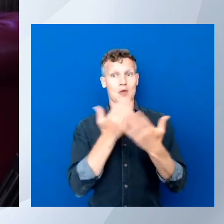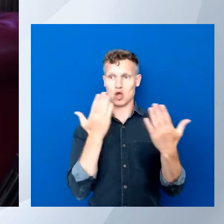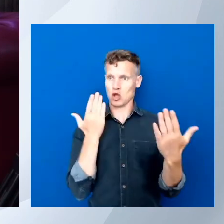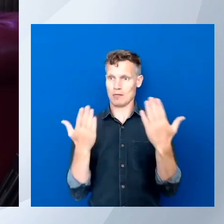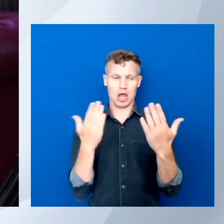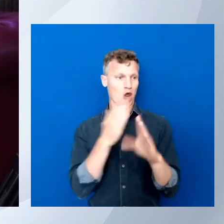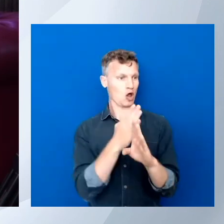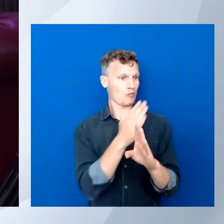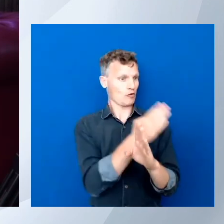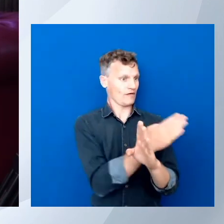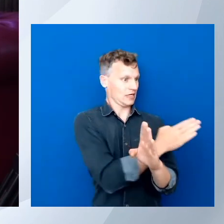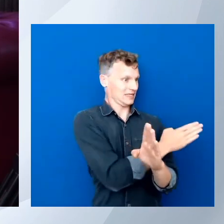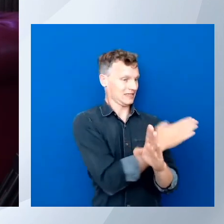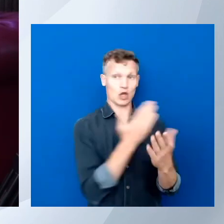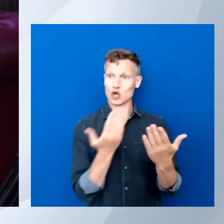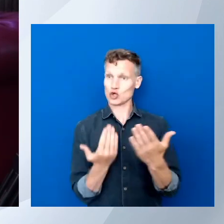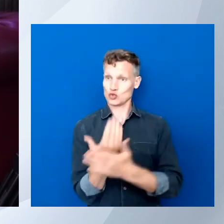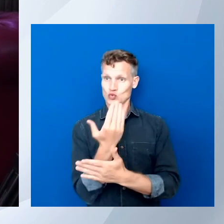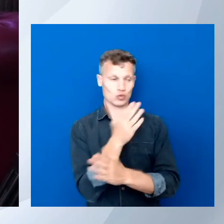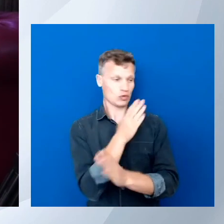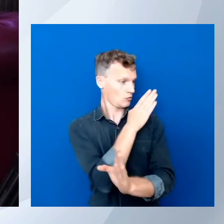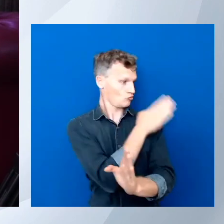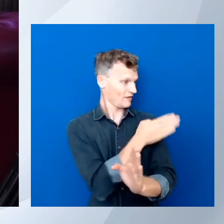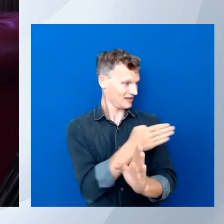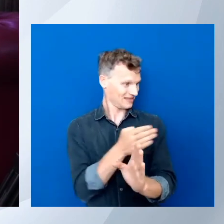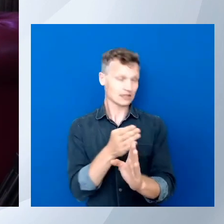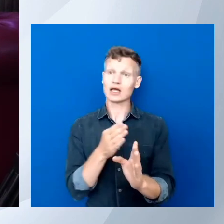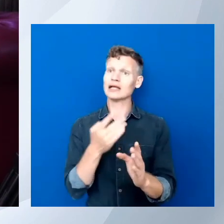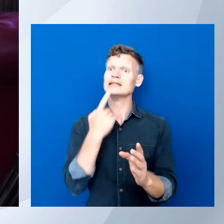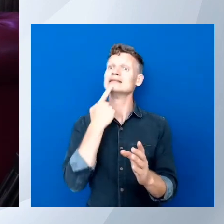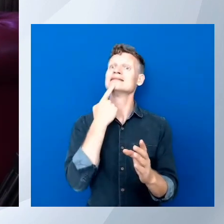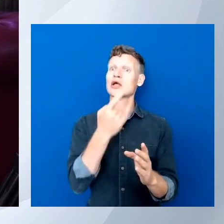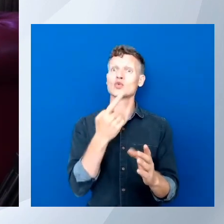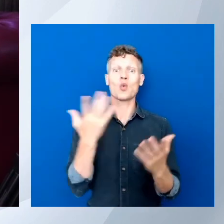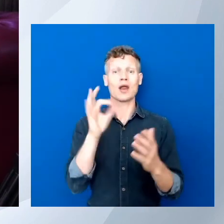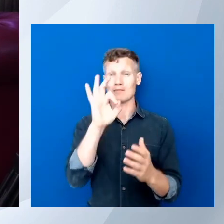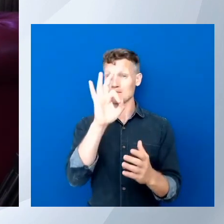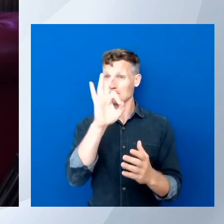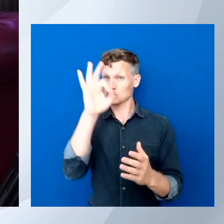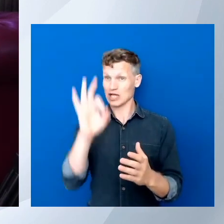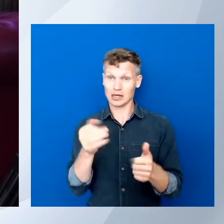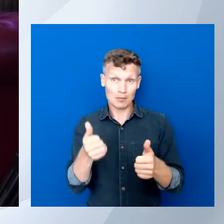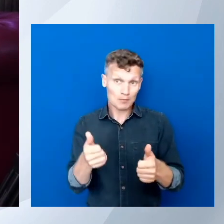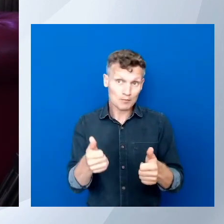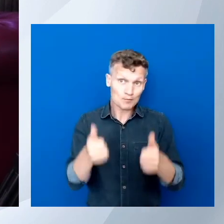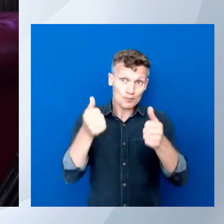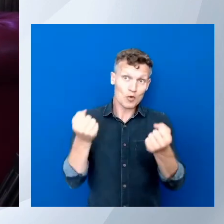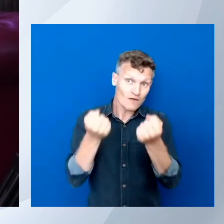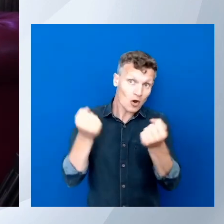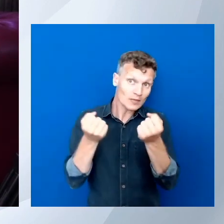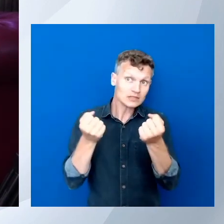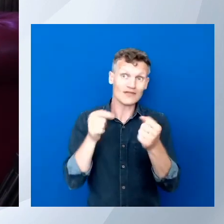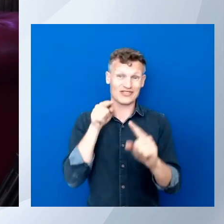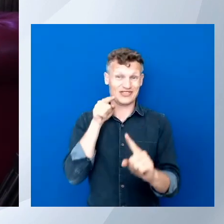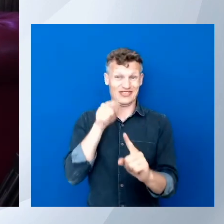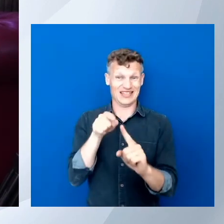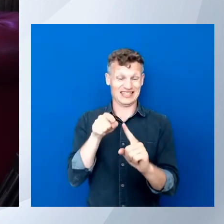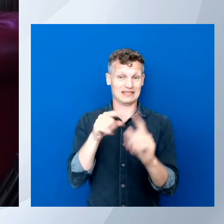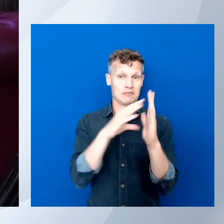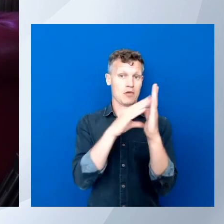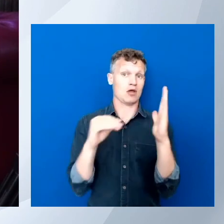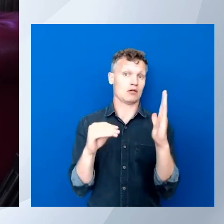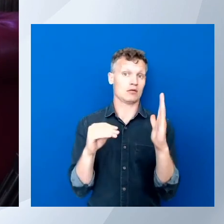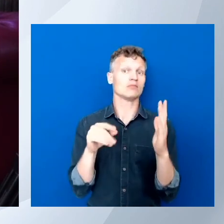also tells you exactly what the performance is of this particular model that you deploy to production. Because Okay. that's the other thing that Azure Machine